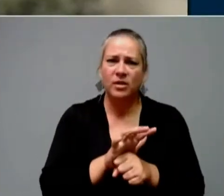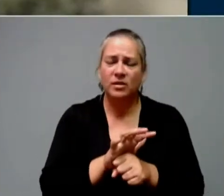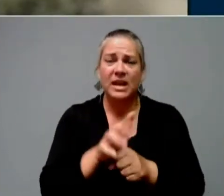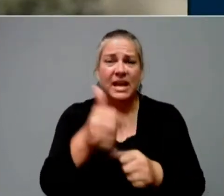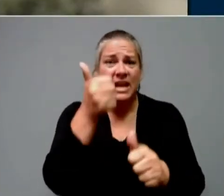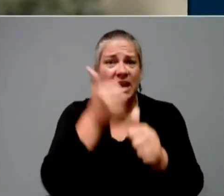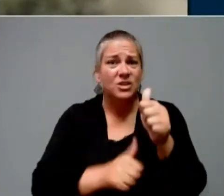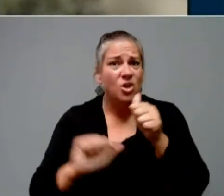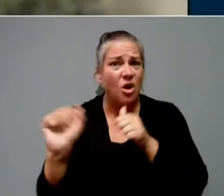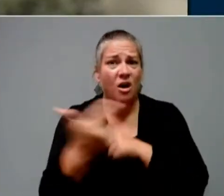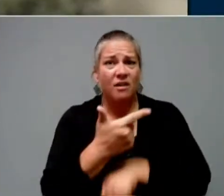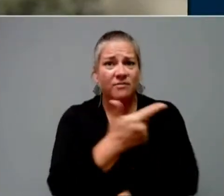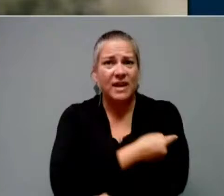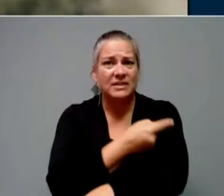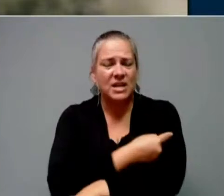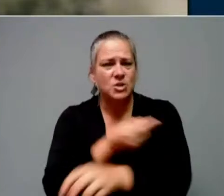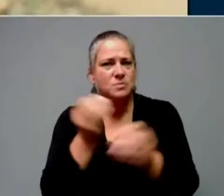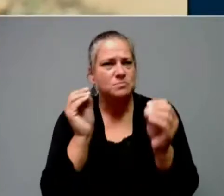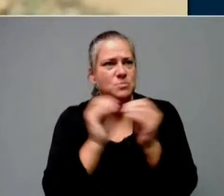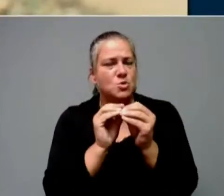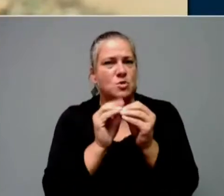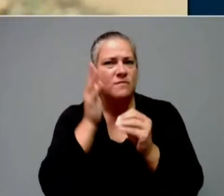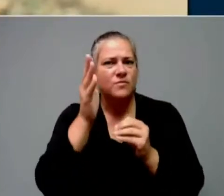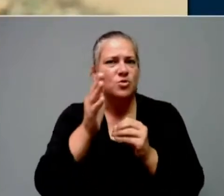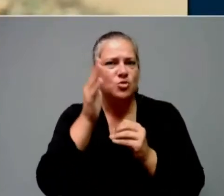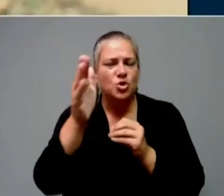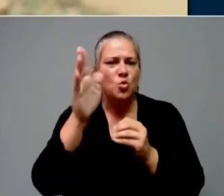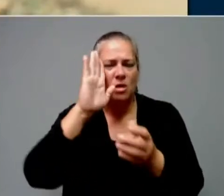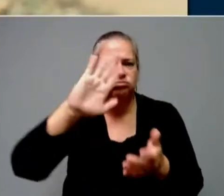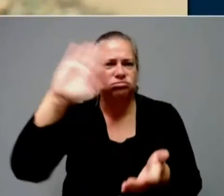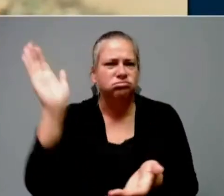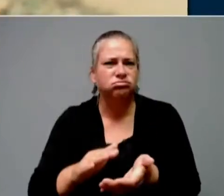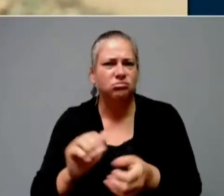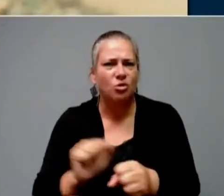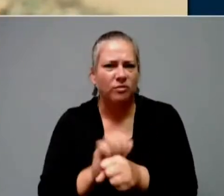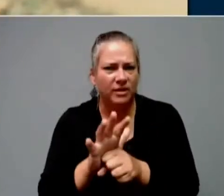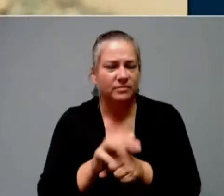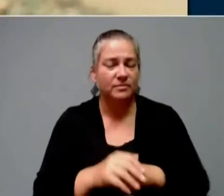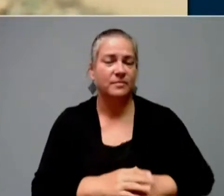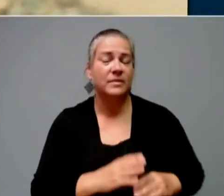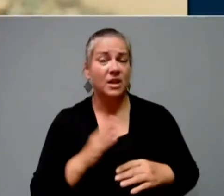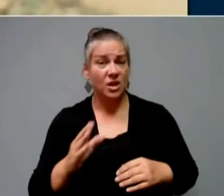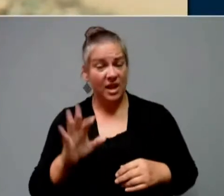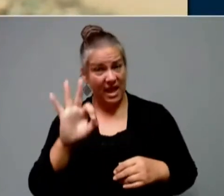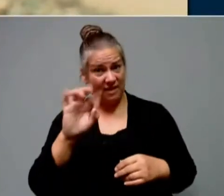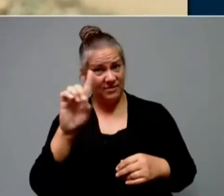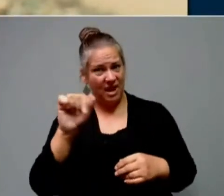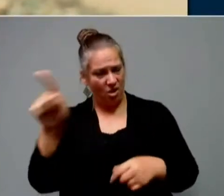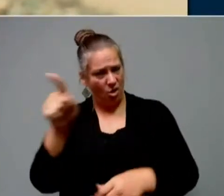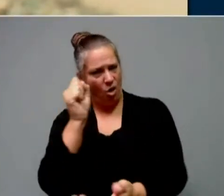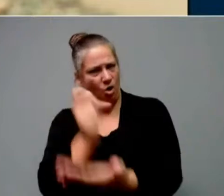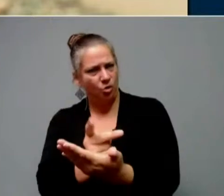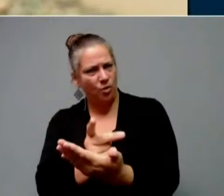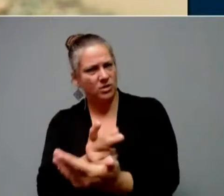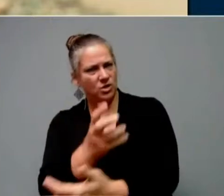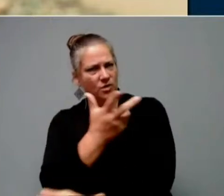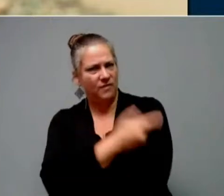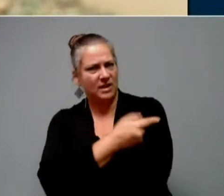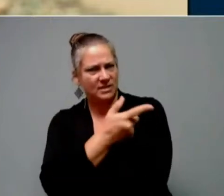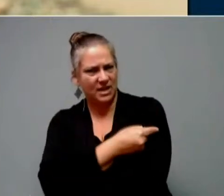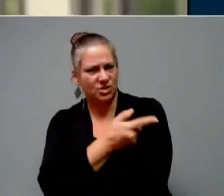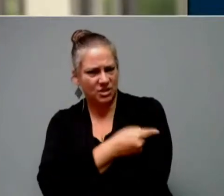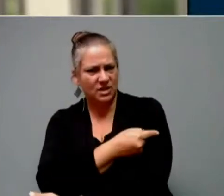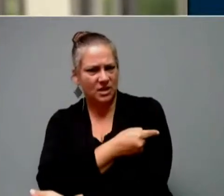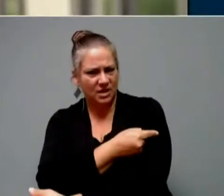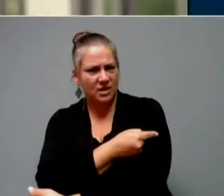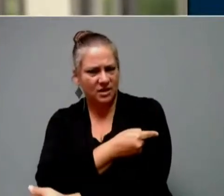closer to a future free of COVID-19. The good news is that the FDA-authorized COVID-19 vaccines are highly effective at preventing